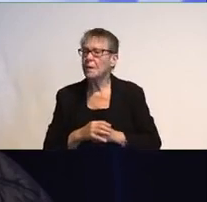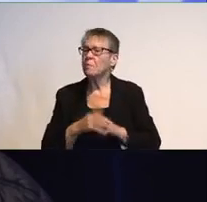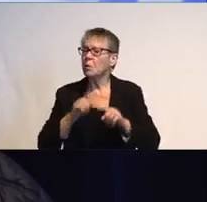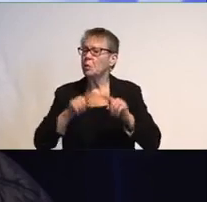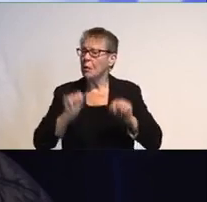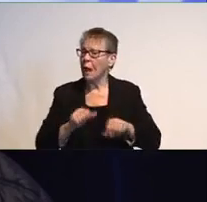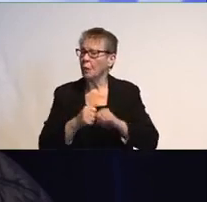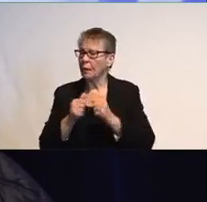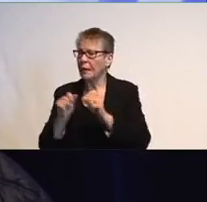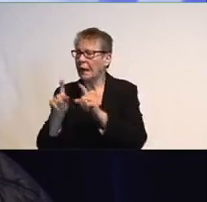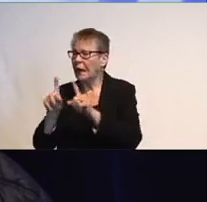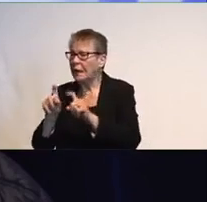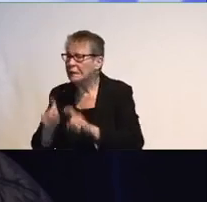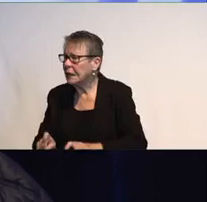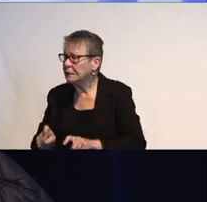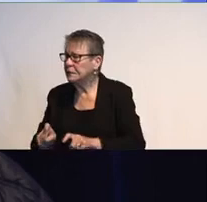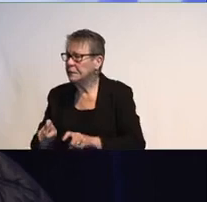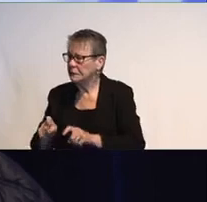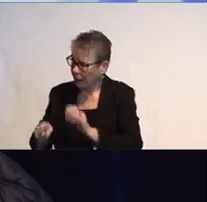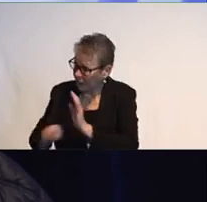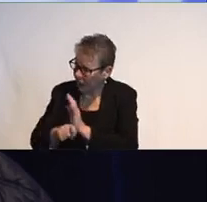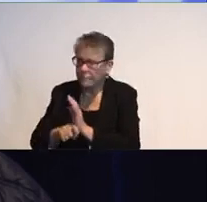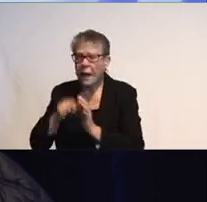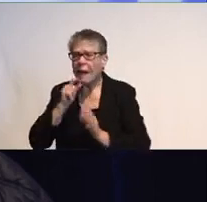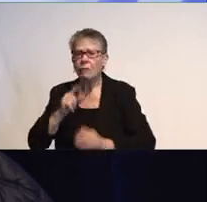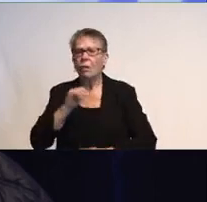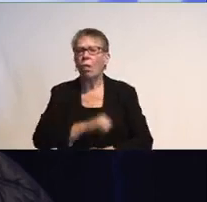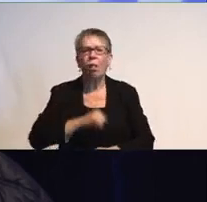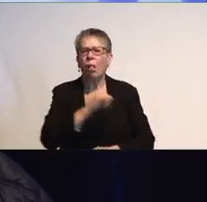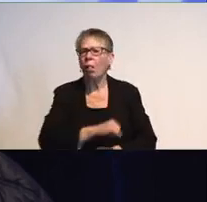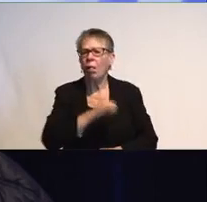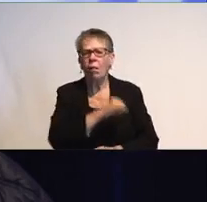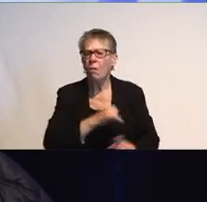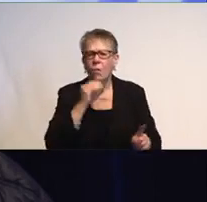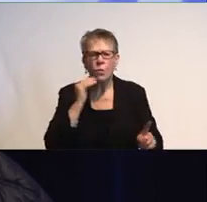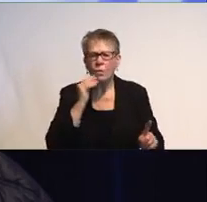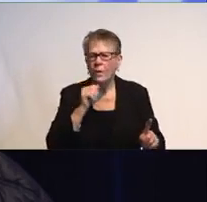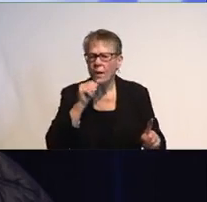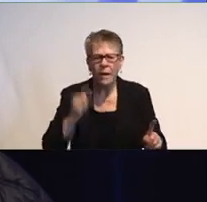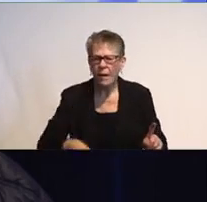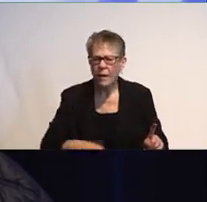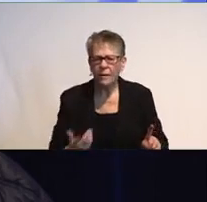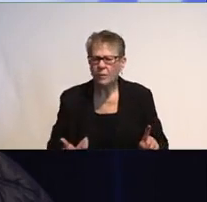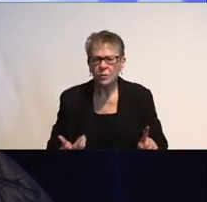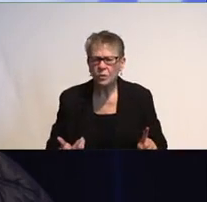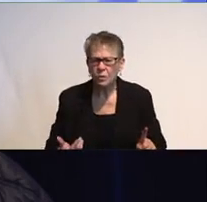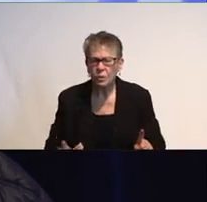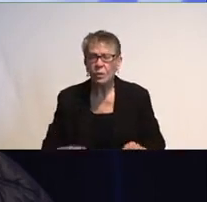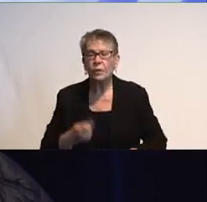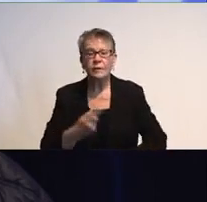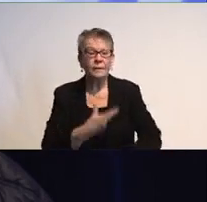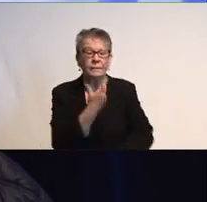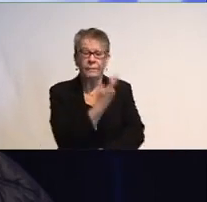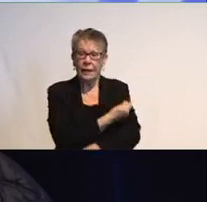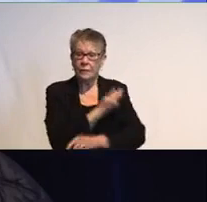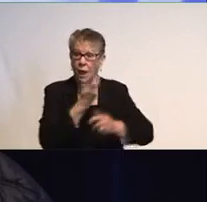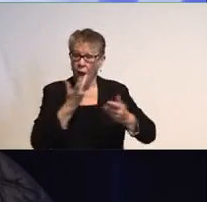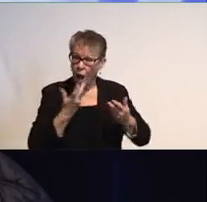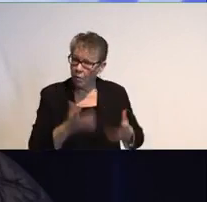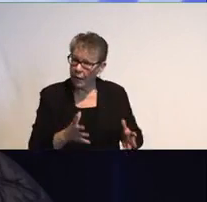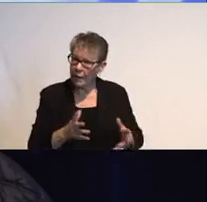Unvaccinated persons can end quarantine after day 7 after receiving a negative COVID-19 test